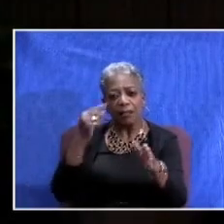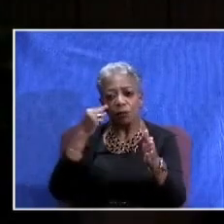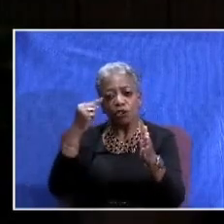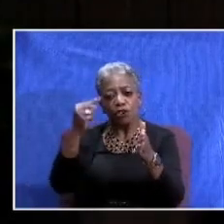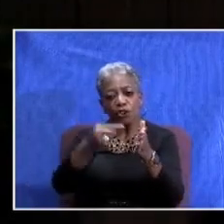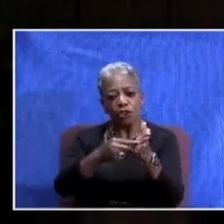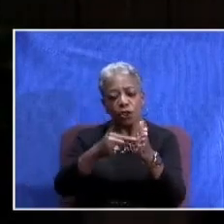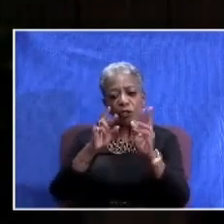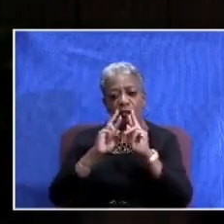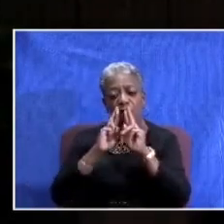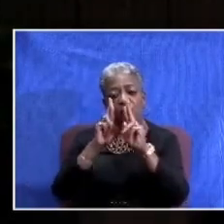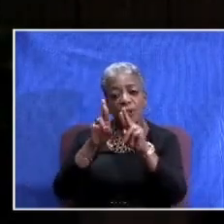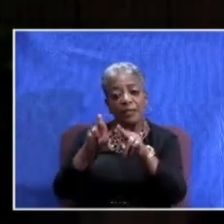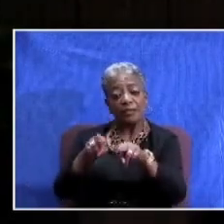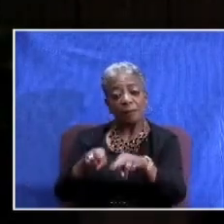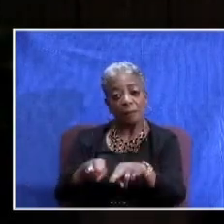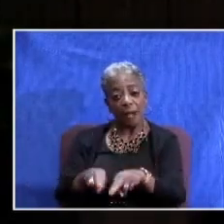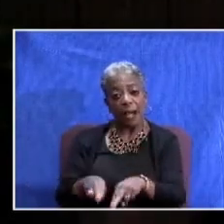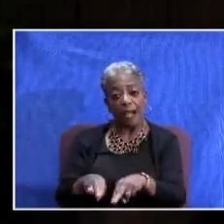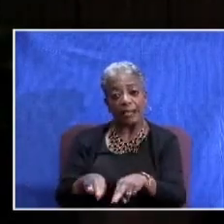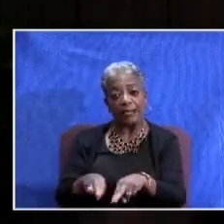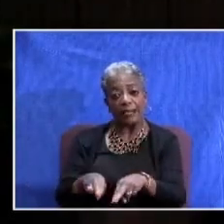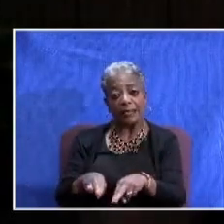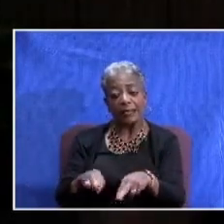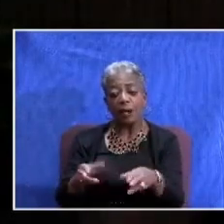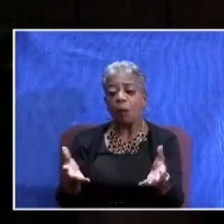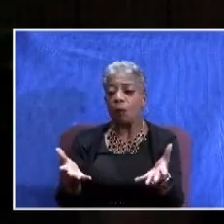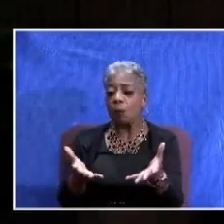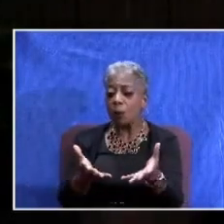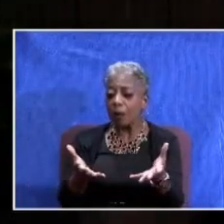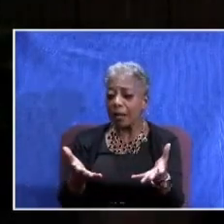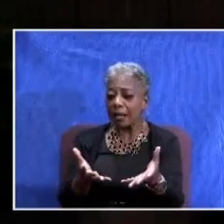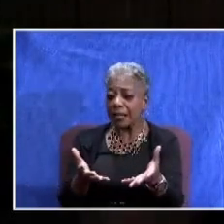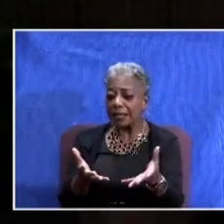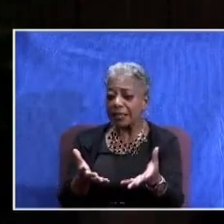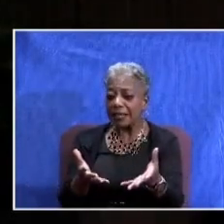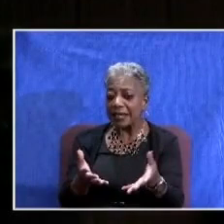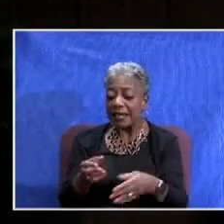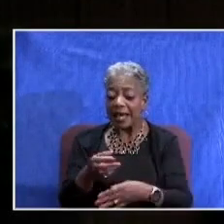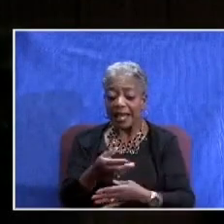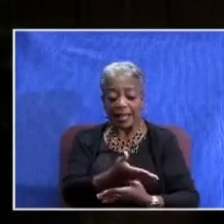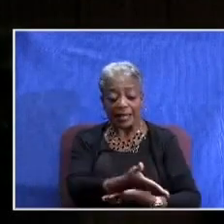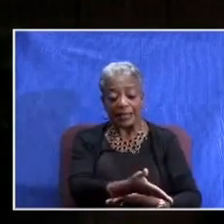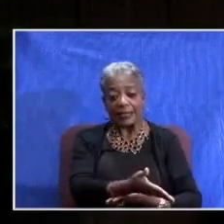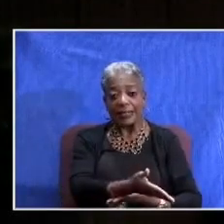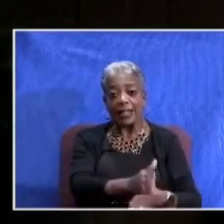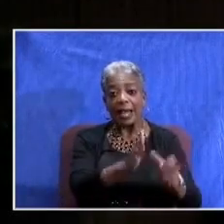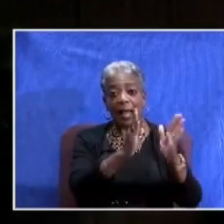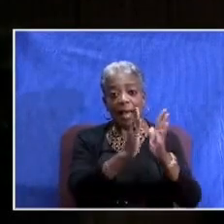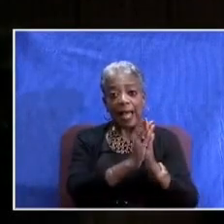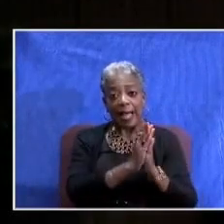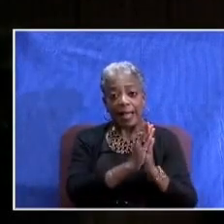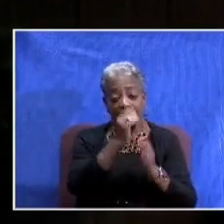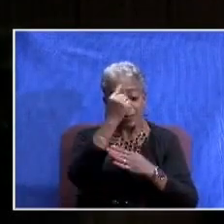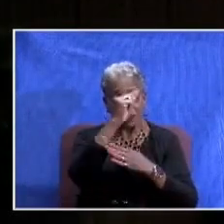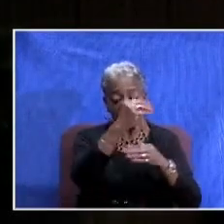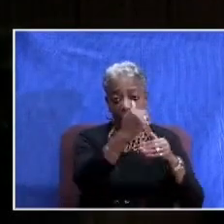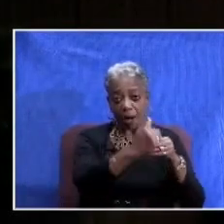Notice the response. They make the request, give me justice, give me some bread.